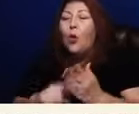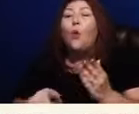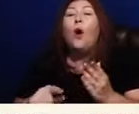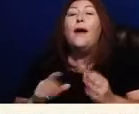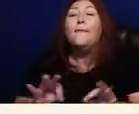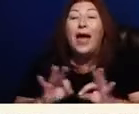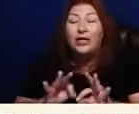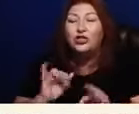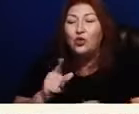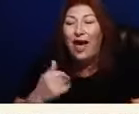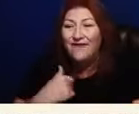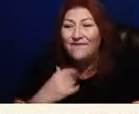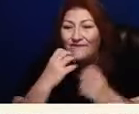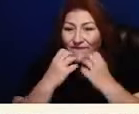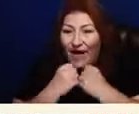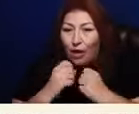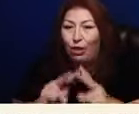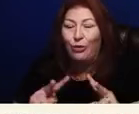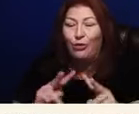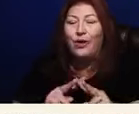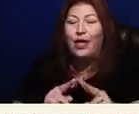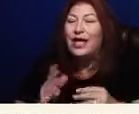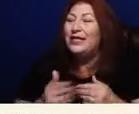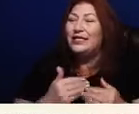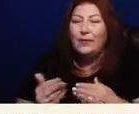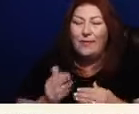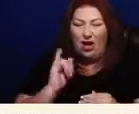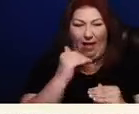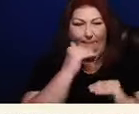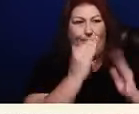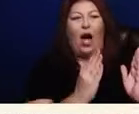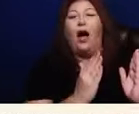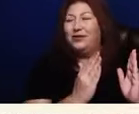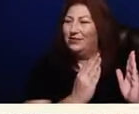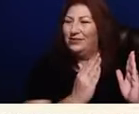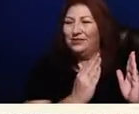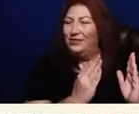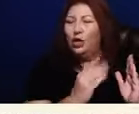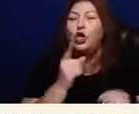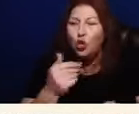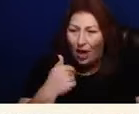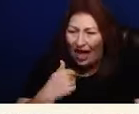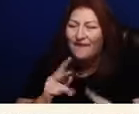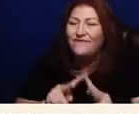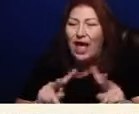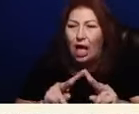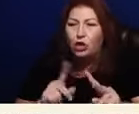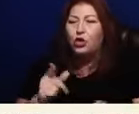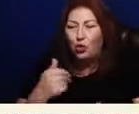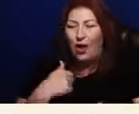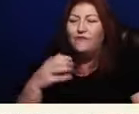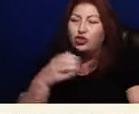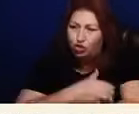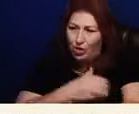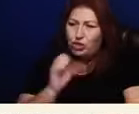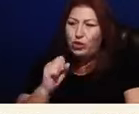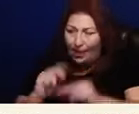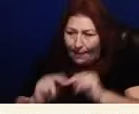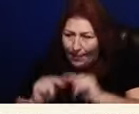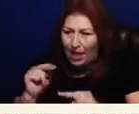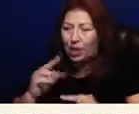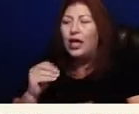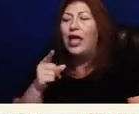regardless. It does not matter what box society puts you in. You have value and you have strengths that you can give, and you have